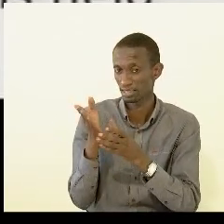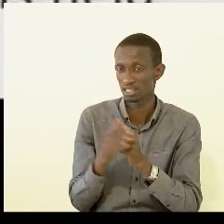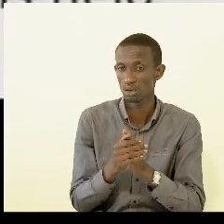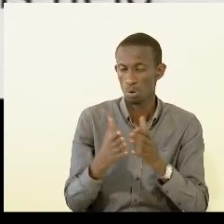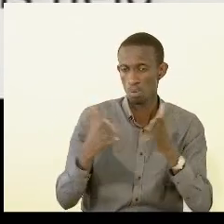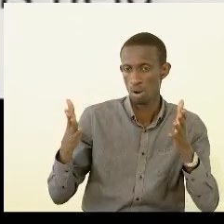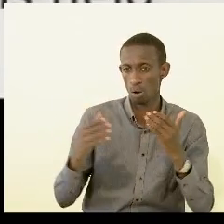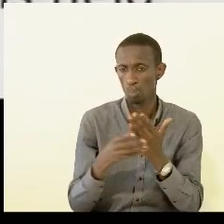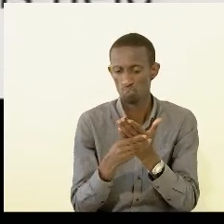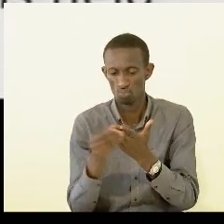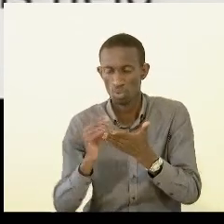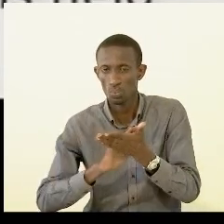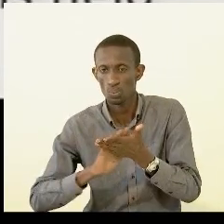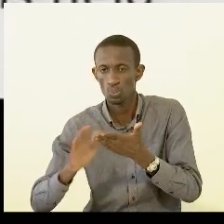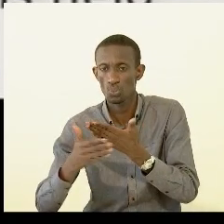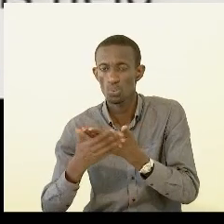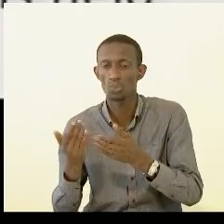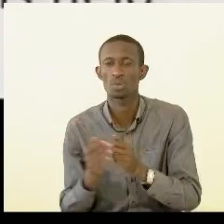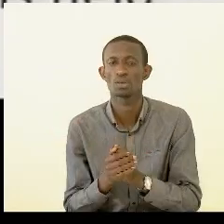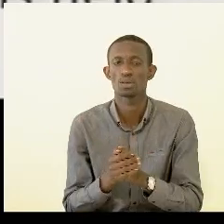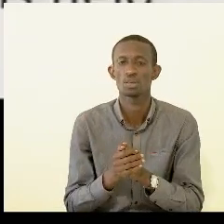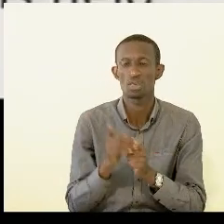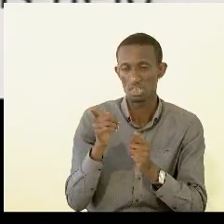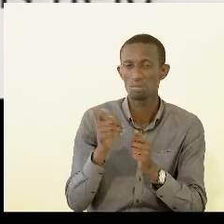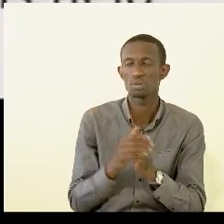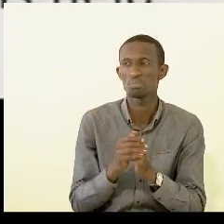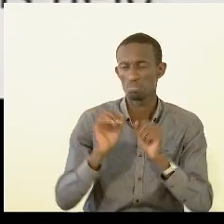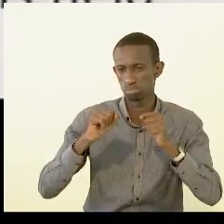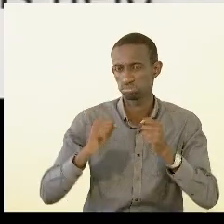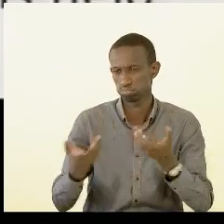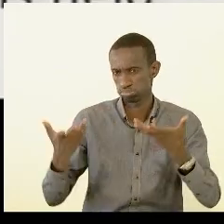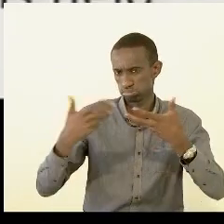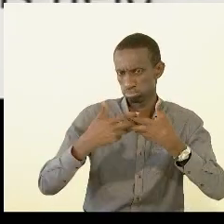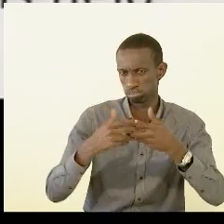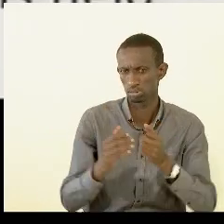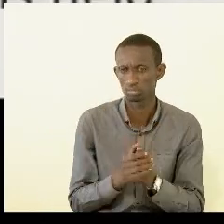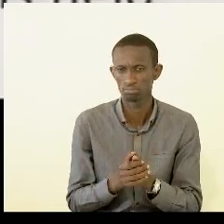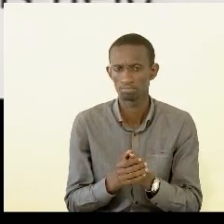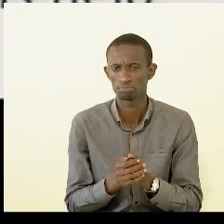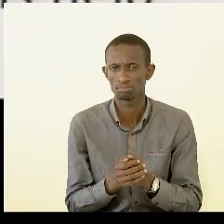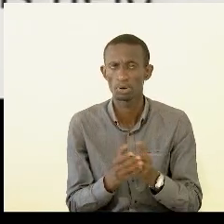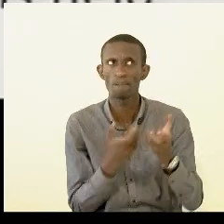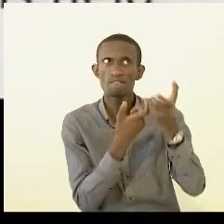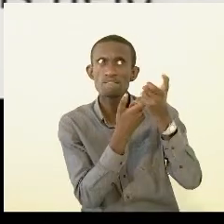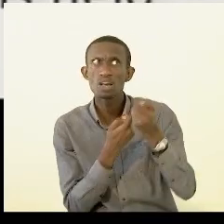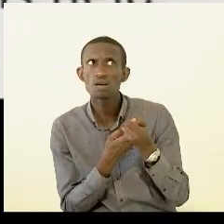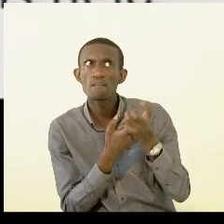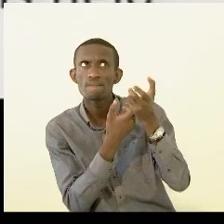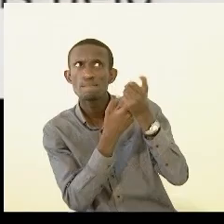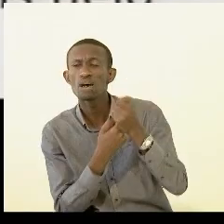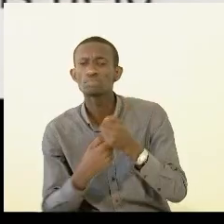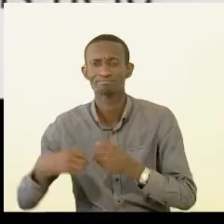is flat, so that it is adapted to trap sunlight, which is